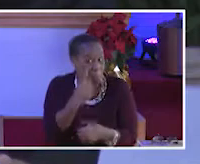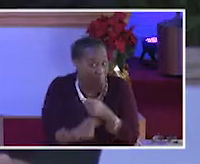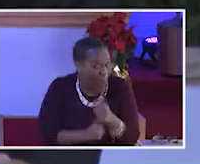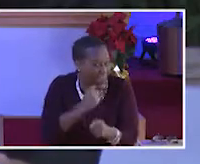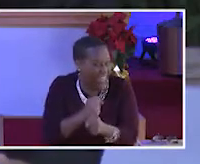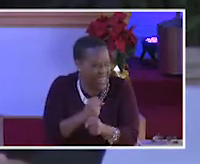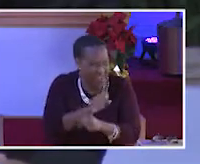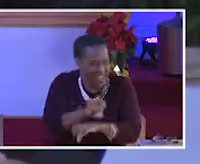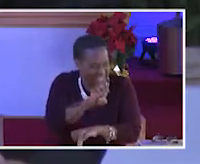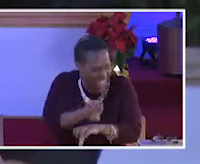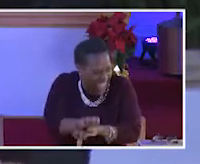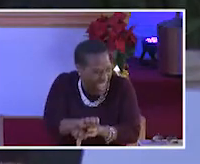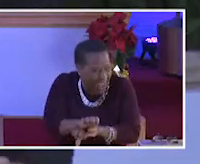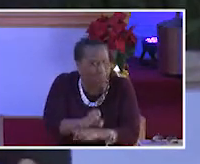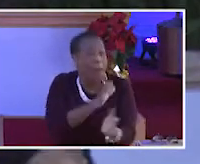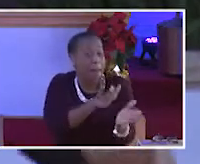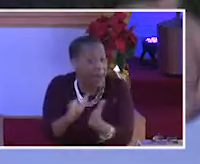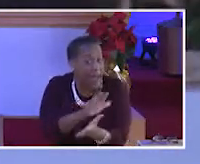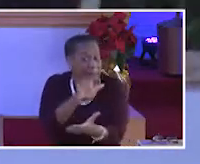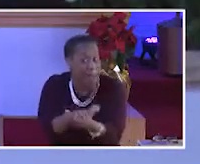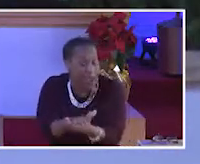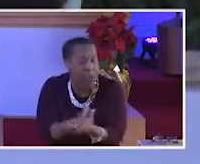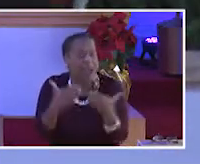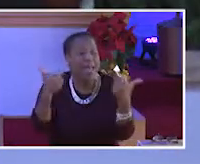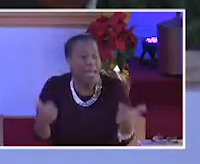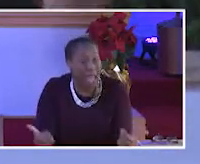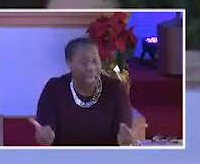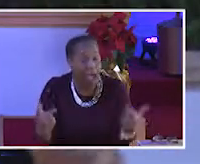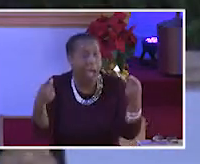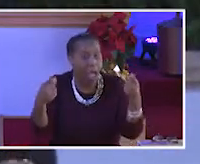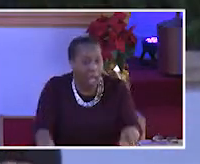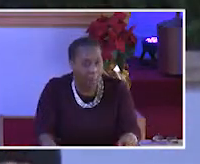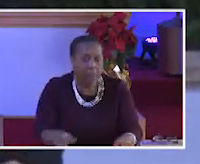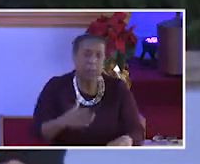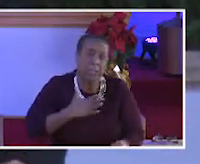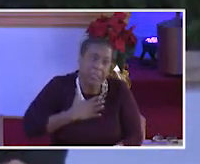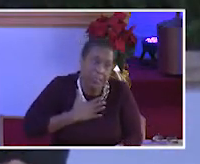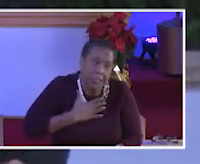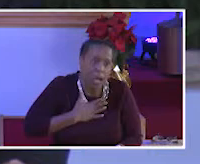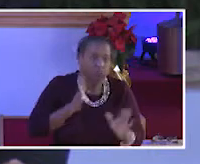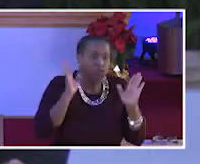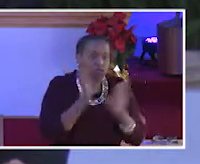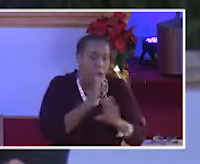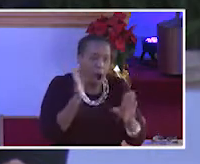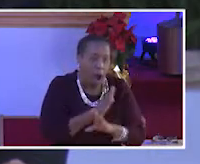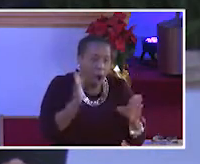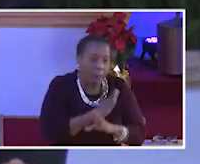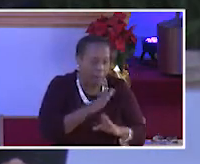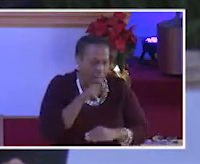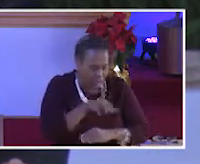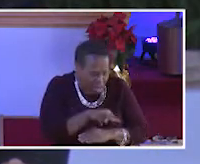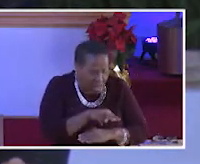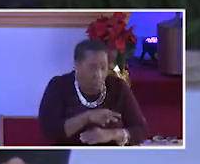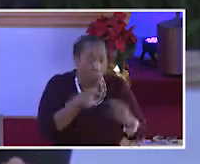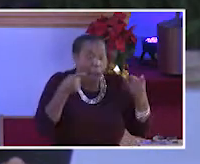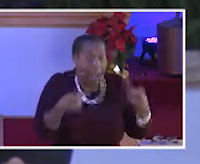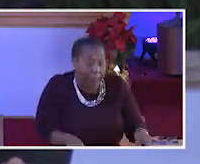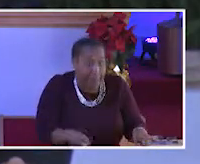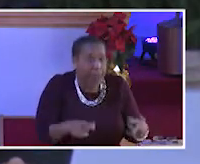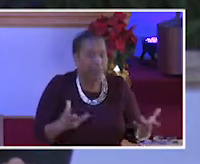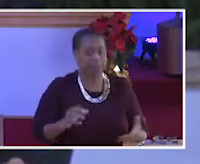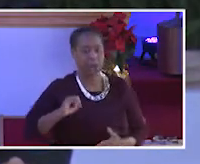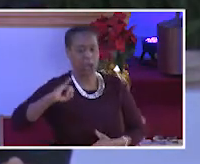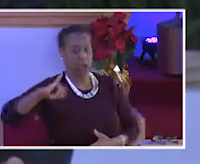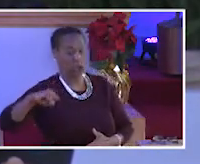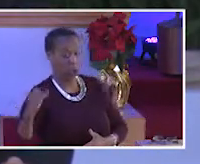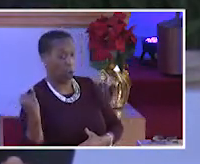engagement period now has a troubling fact and factor to be dealt with. Joseph